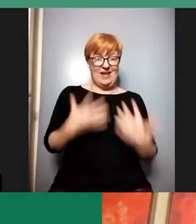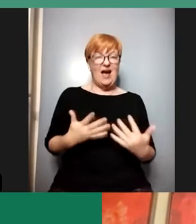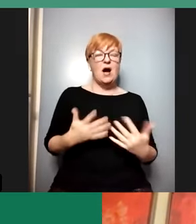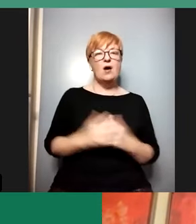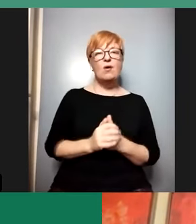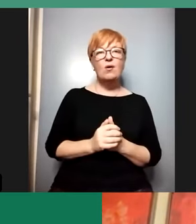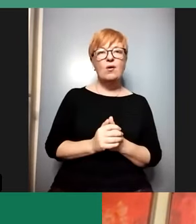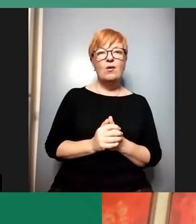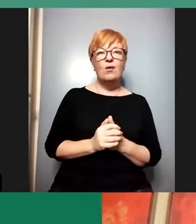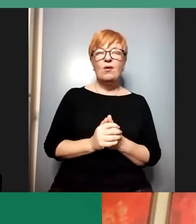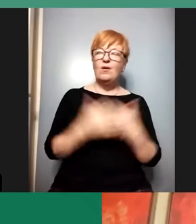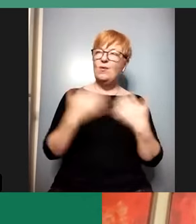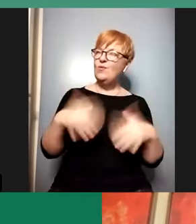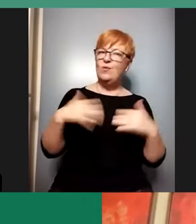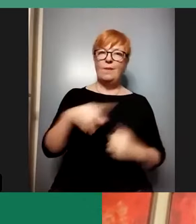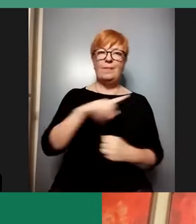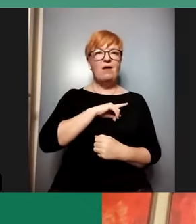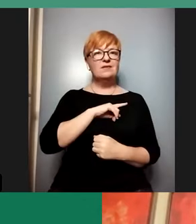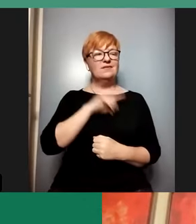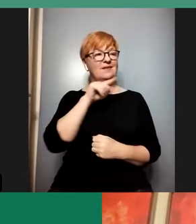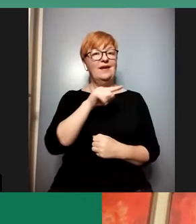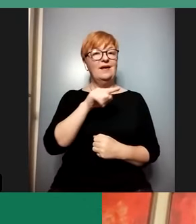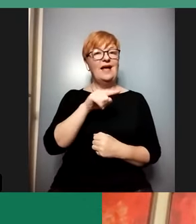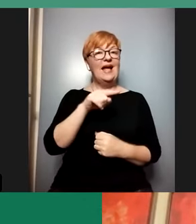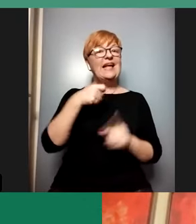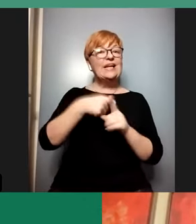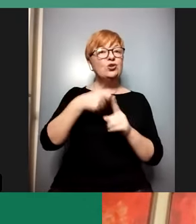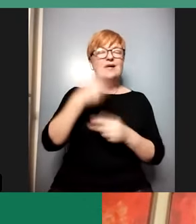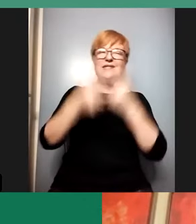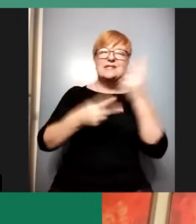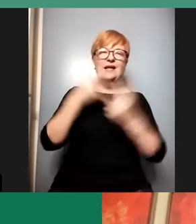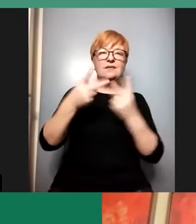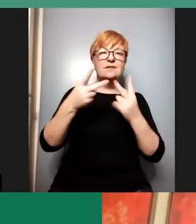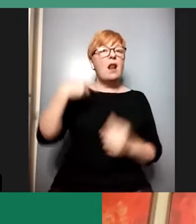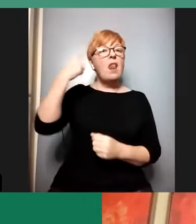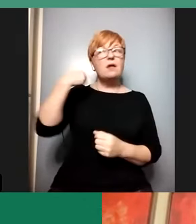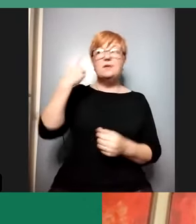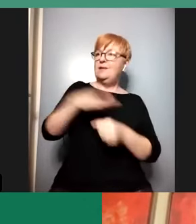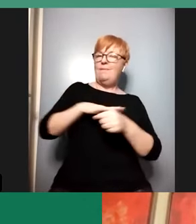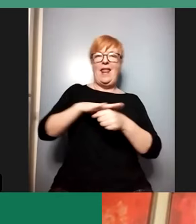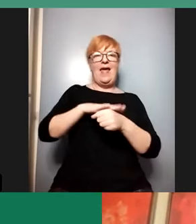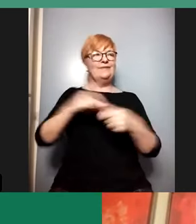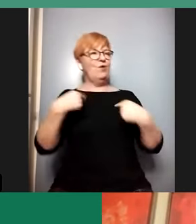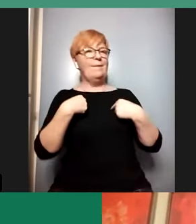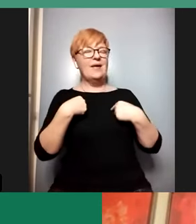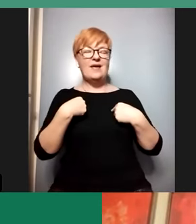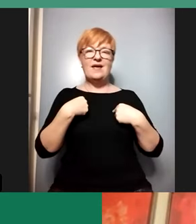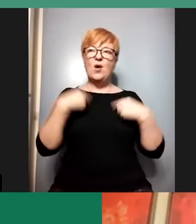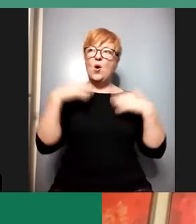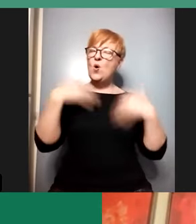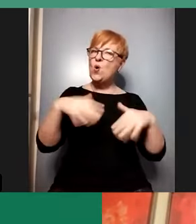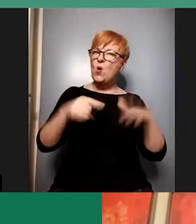Kitchener sings this "London is the Place for Me" song, which is, you know, a really pivotal moment, I